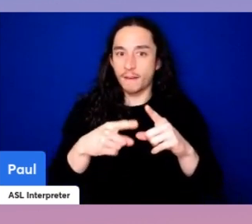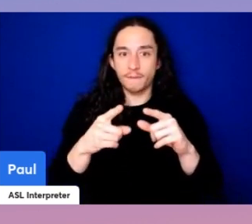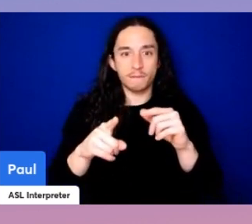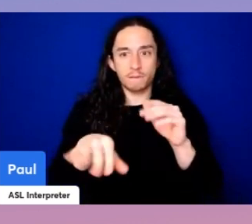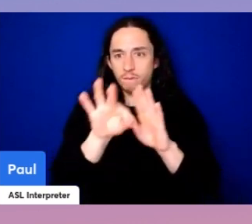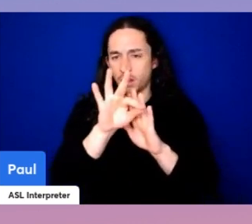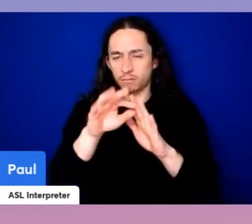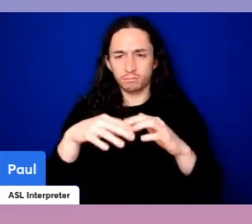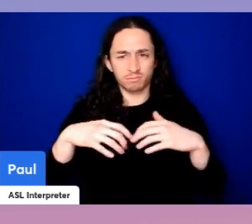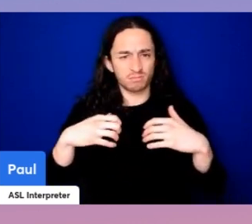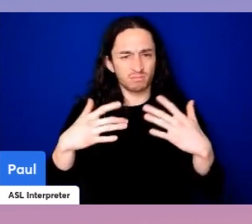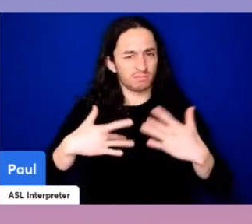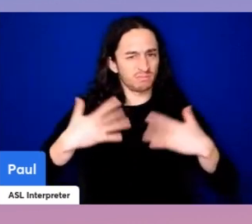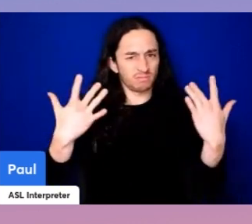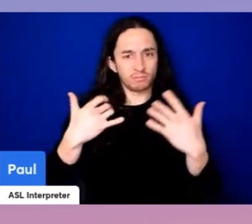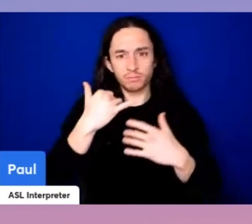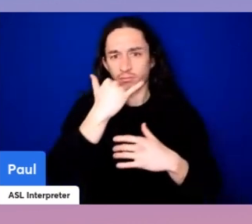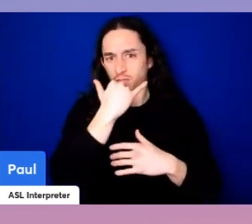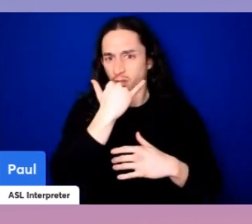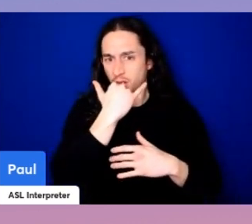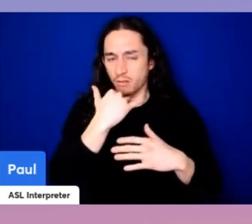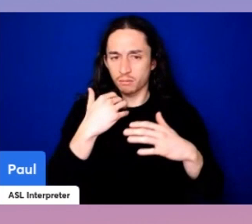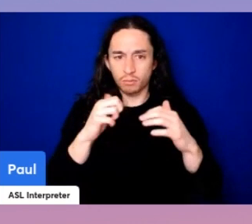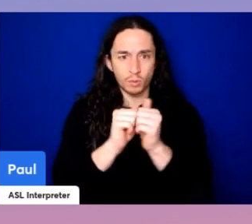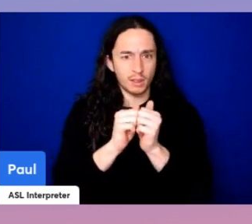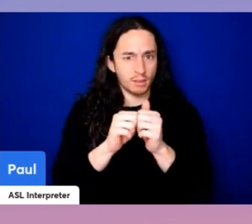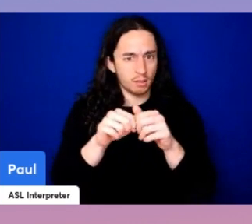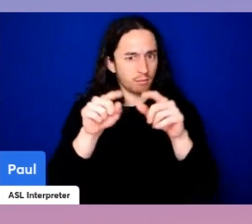with our configuration immediately.